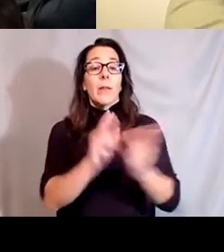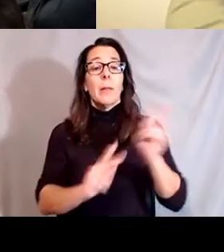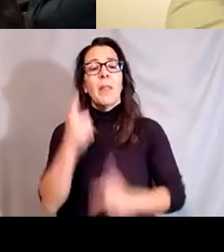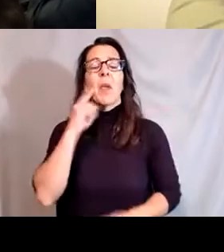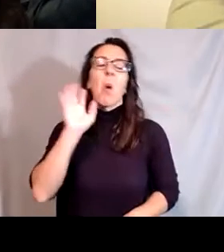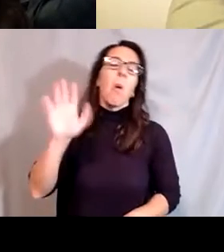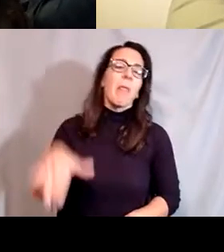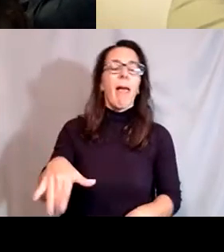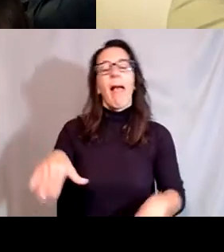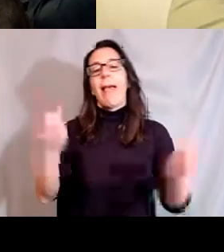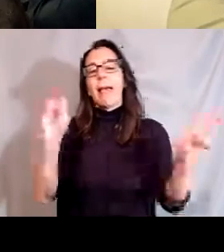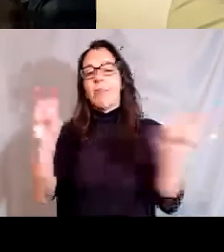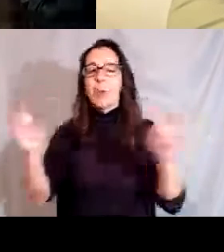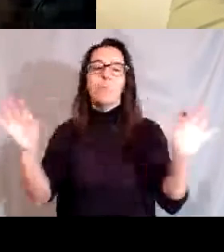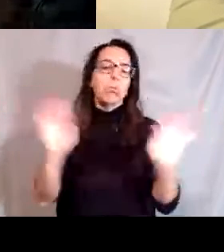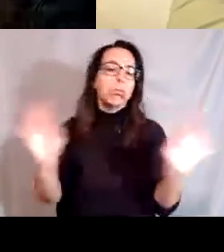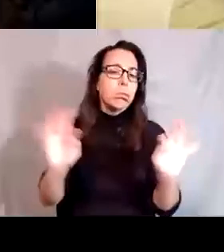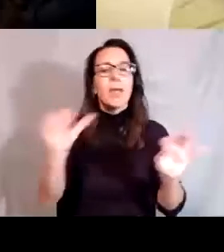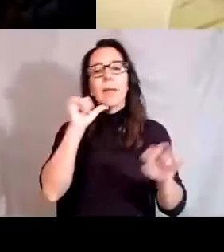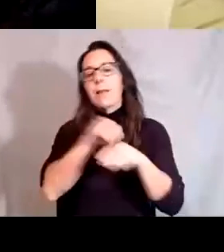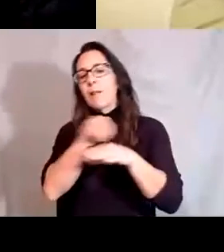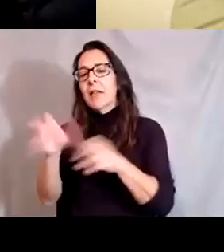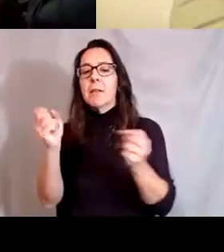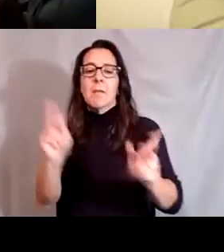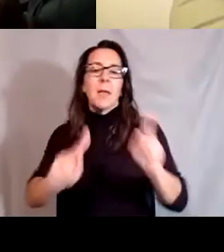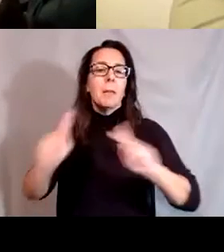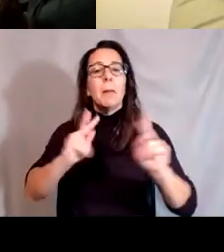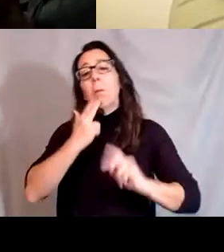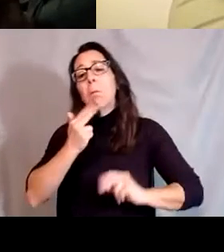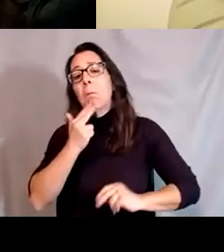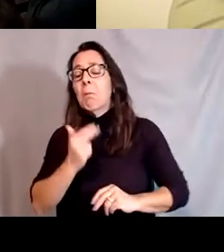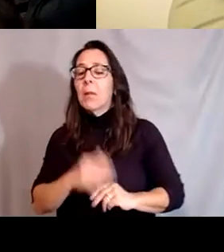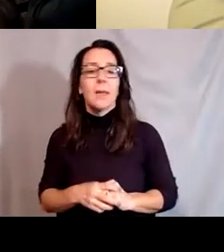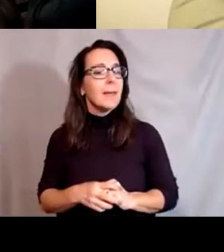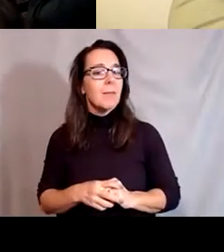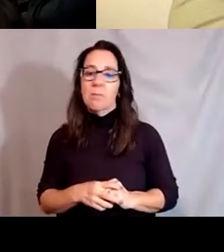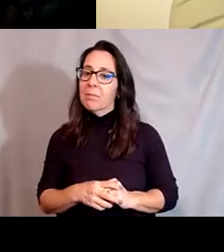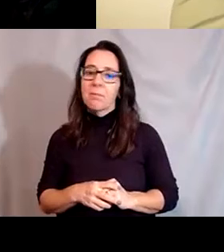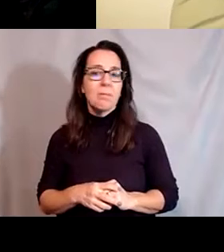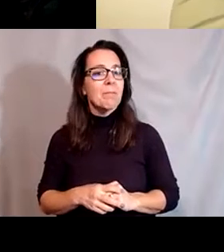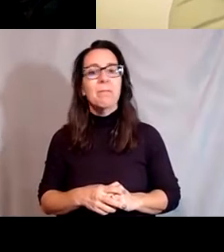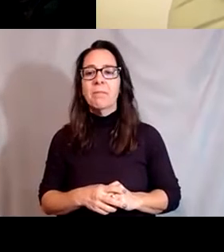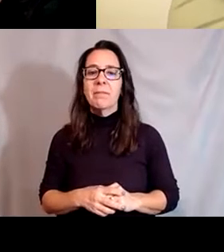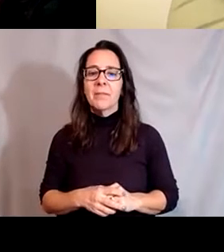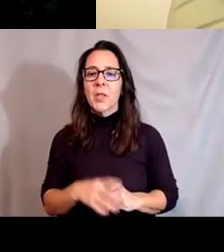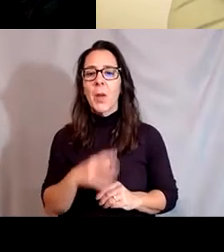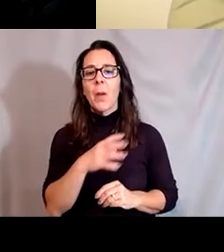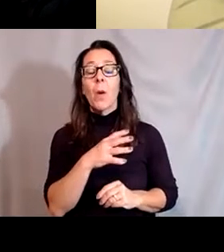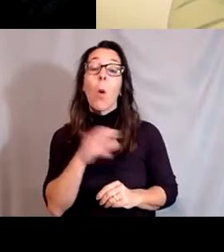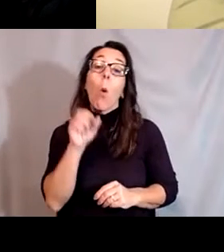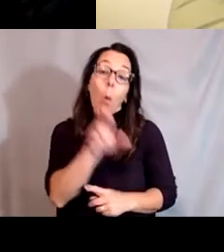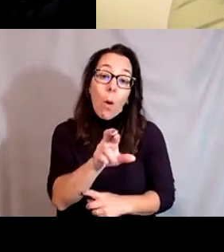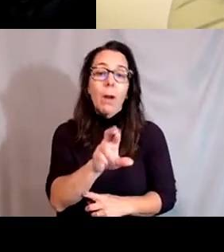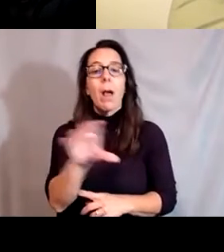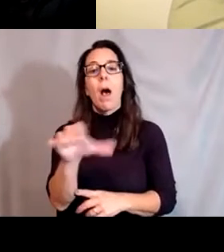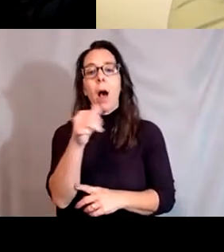like, oh, these poor disabled people. I'm thinking like these poor disabled people. You